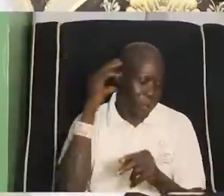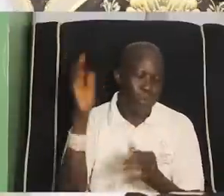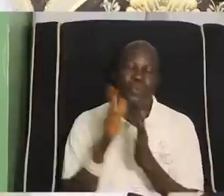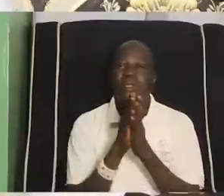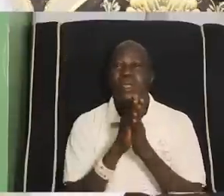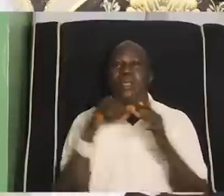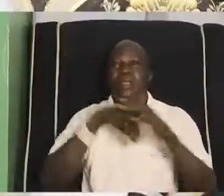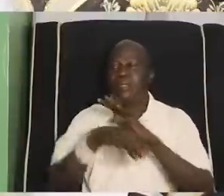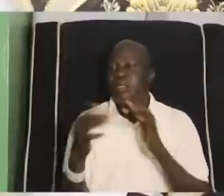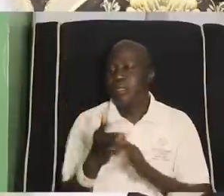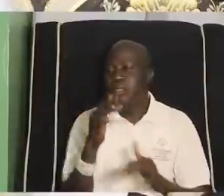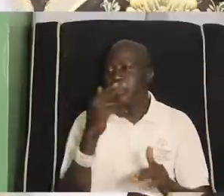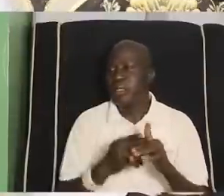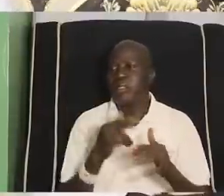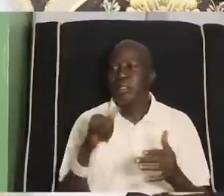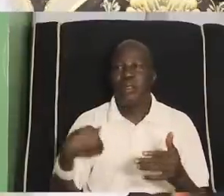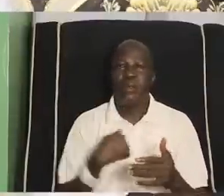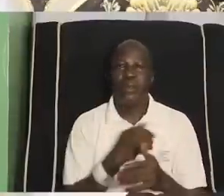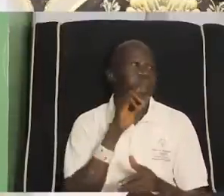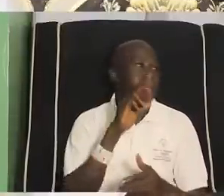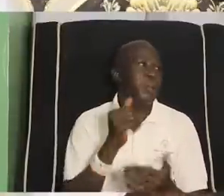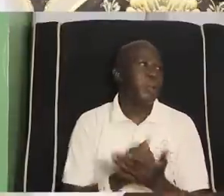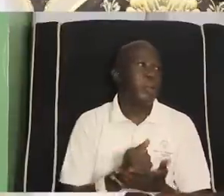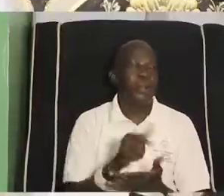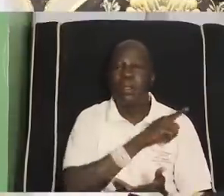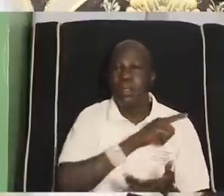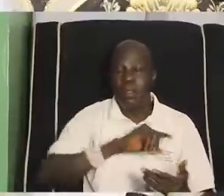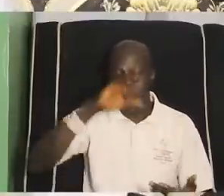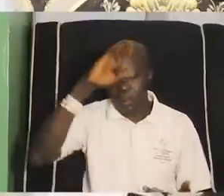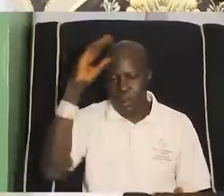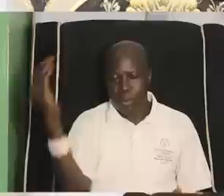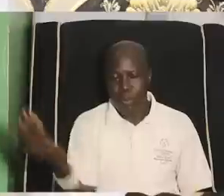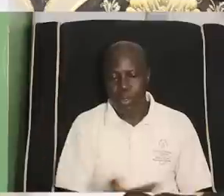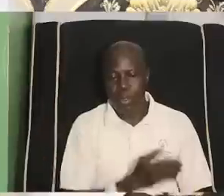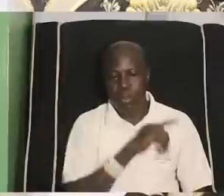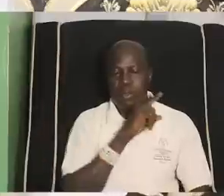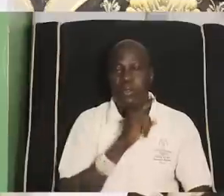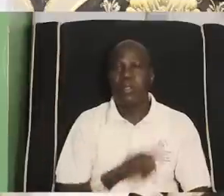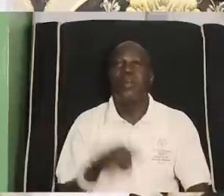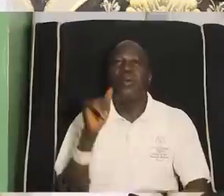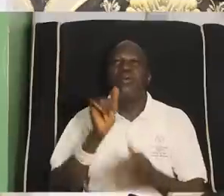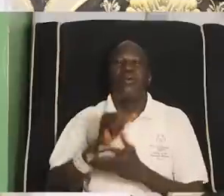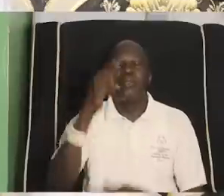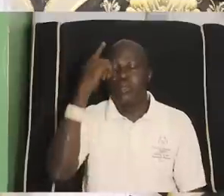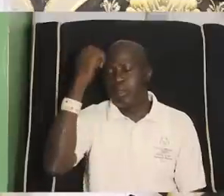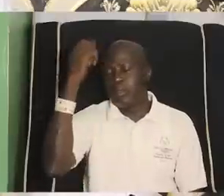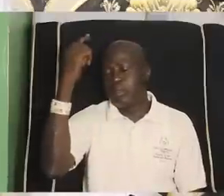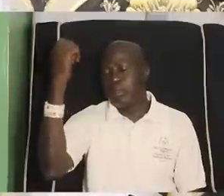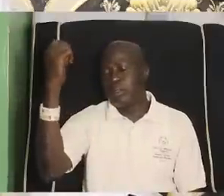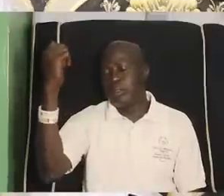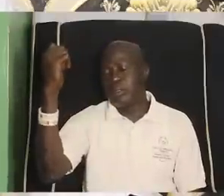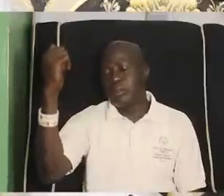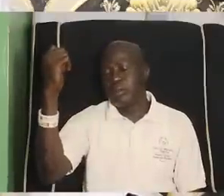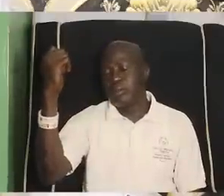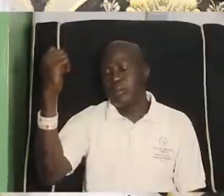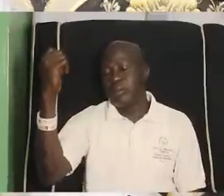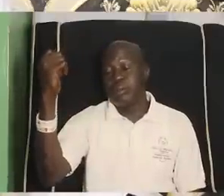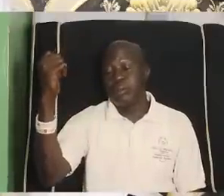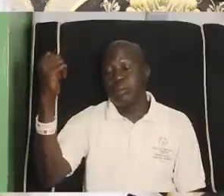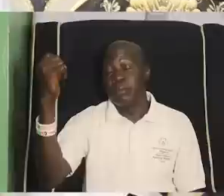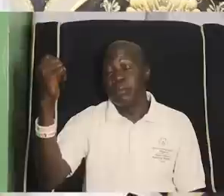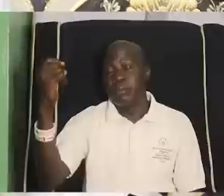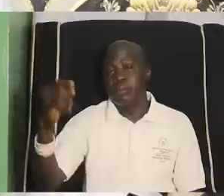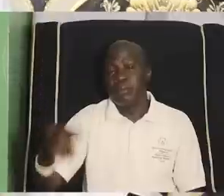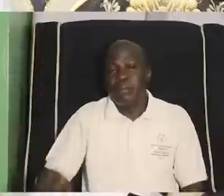Amen. Jesu Oluwa wa. Amen. E kabo si abala la. Welcome to the segment of Jesus. Rojide. Apostle. Ba wa la to wa